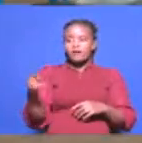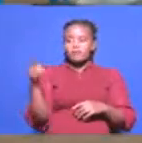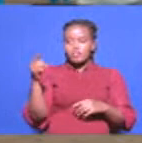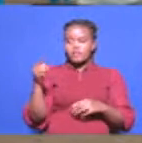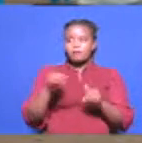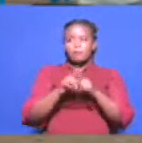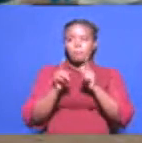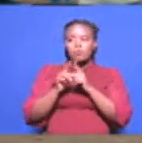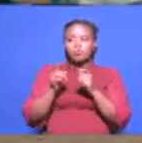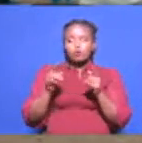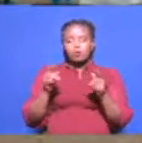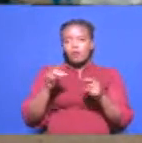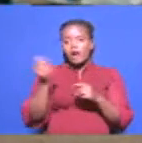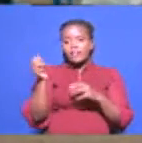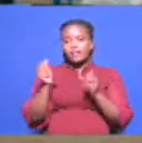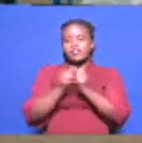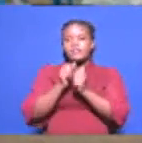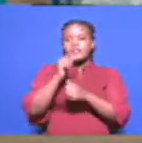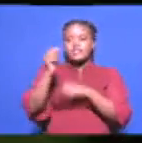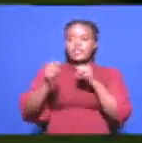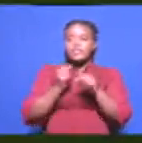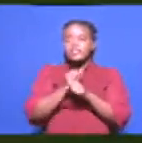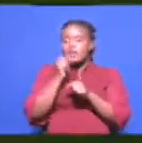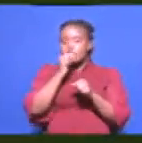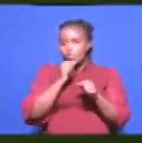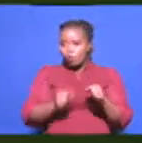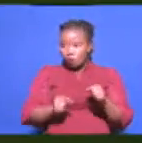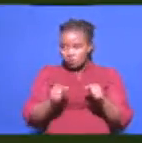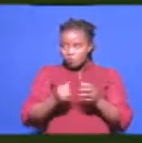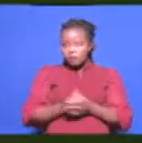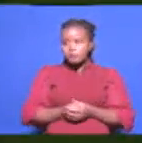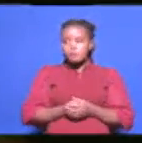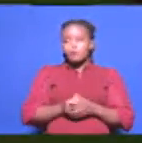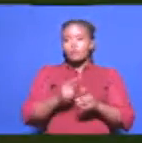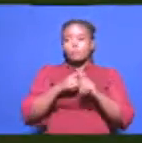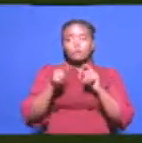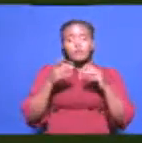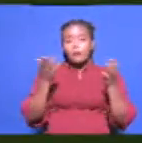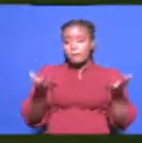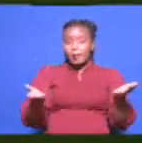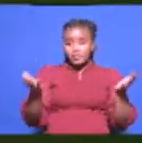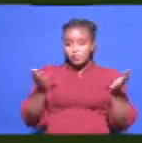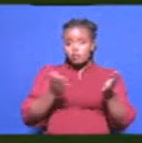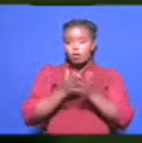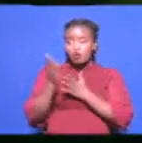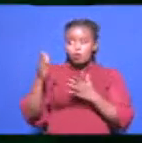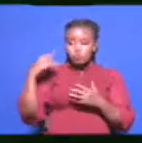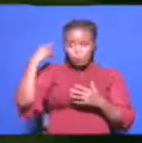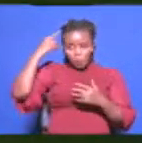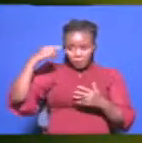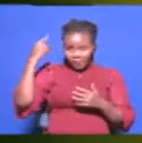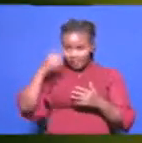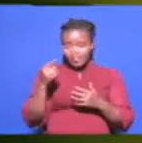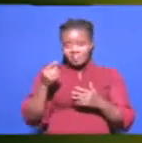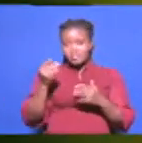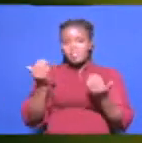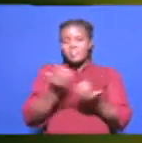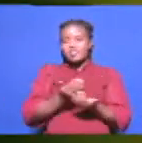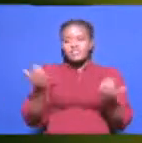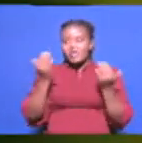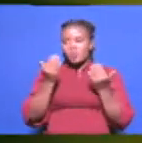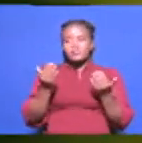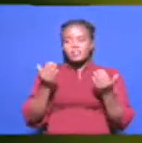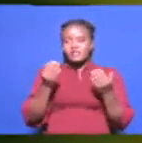10-year-old Babji and his friends on the other side of town. However, in the heart of Mathare, a child trafficking ring eyes the